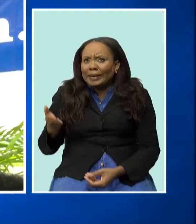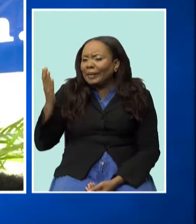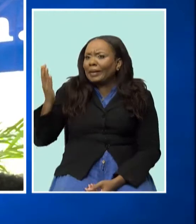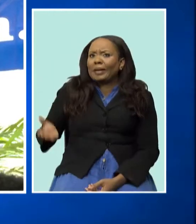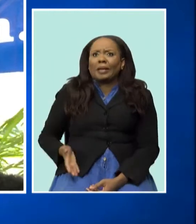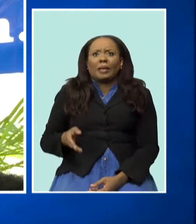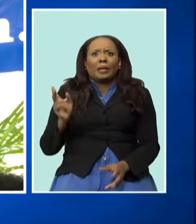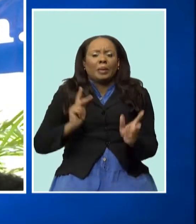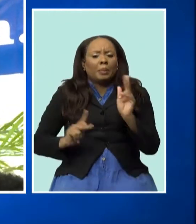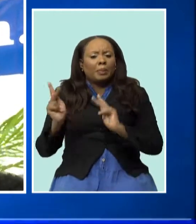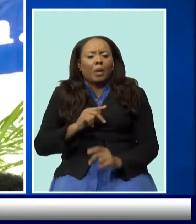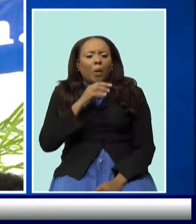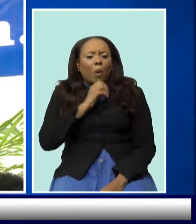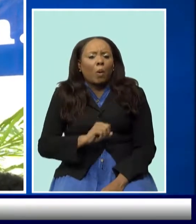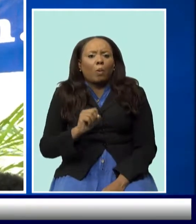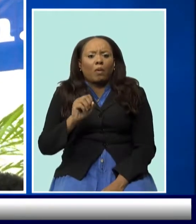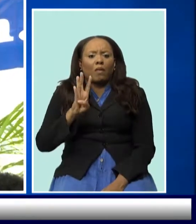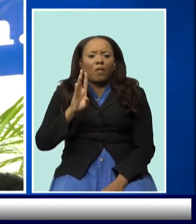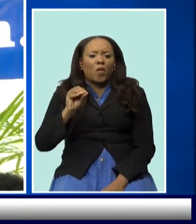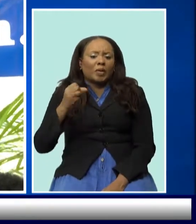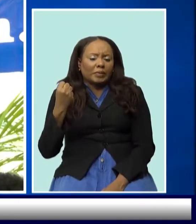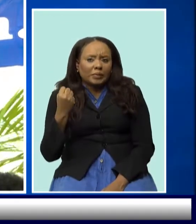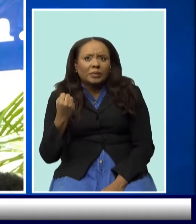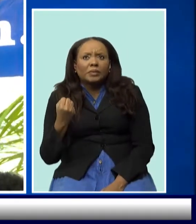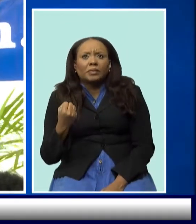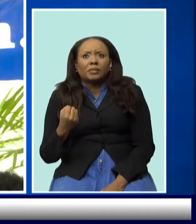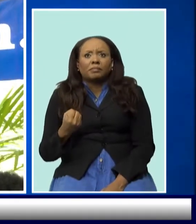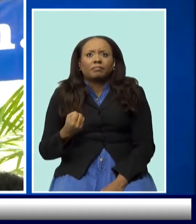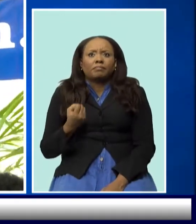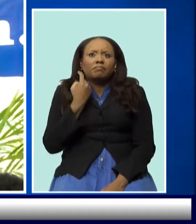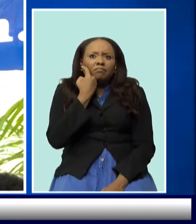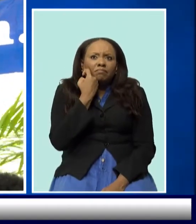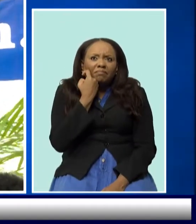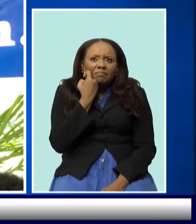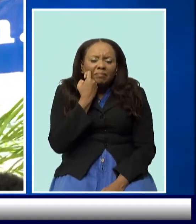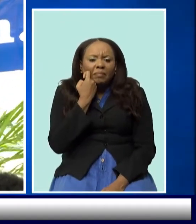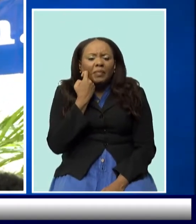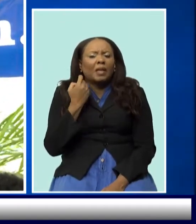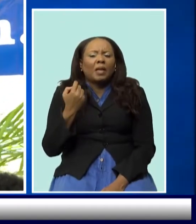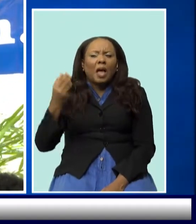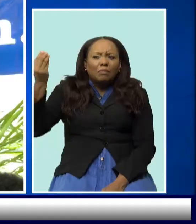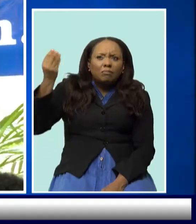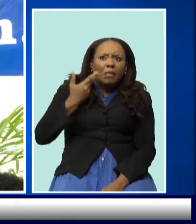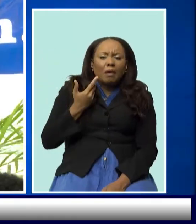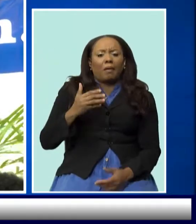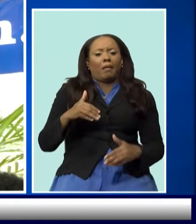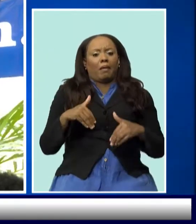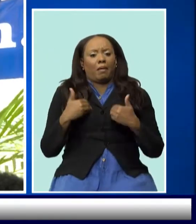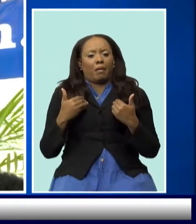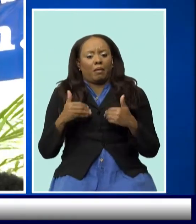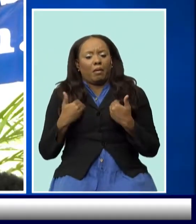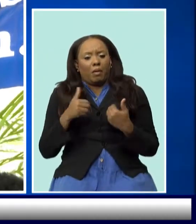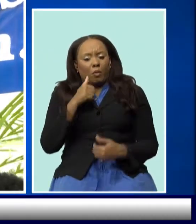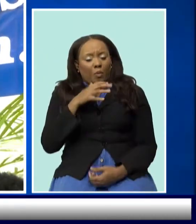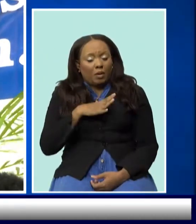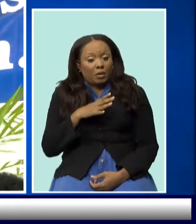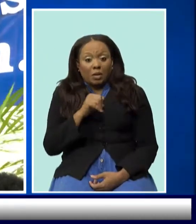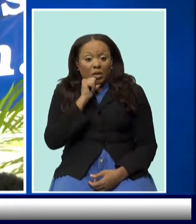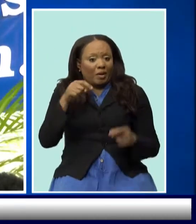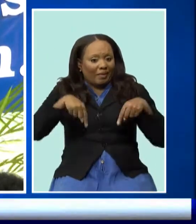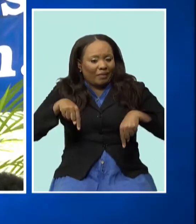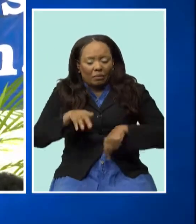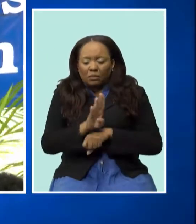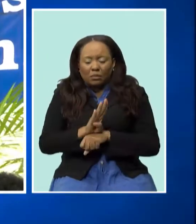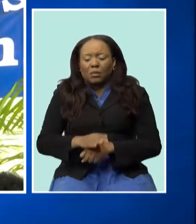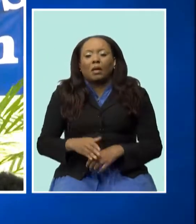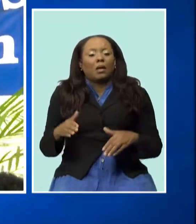being affected. Not too long ago, I received information that a young woman, not here in Barbados, but who has been diagnosed